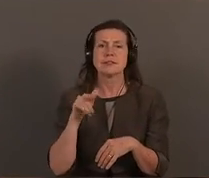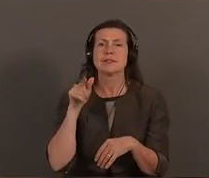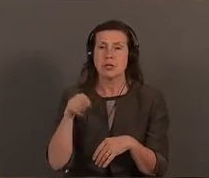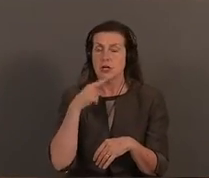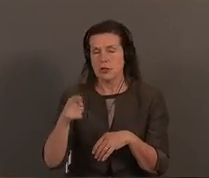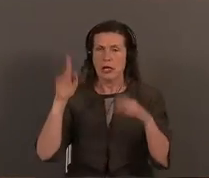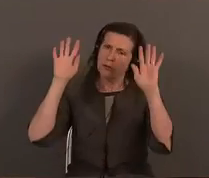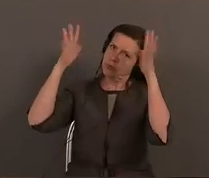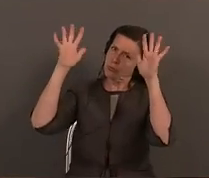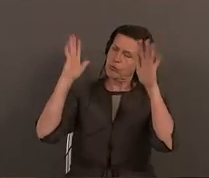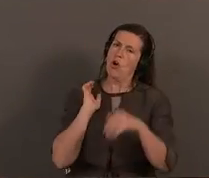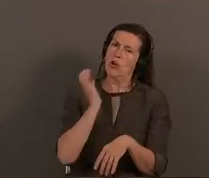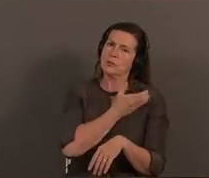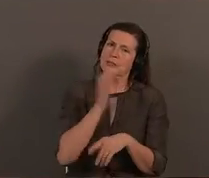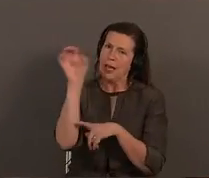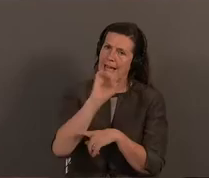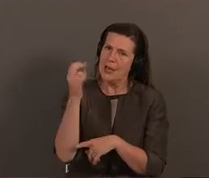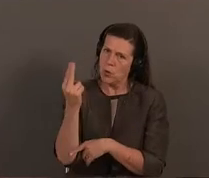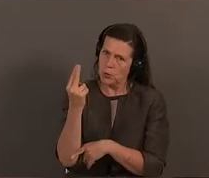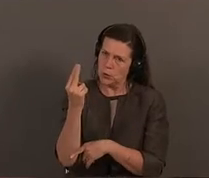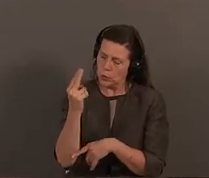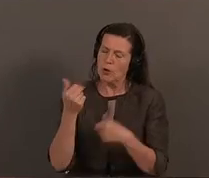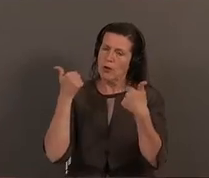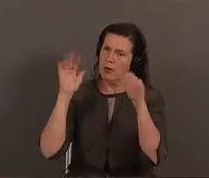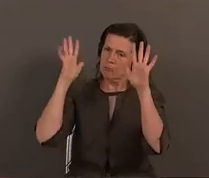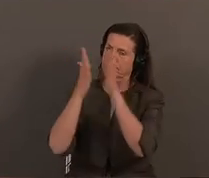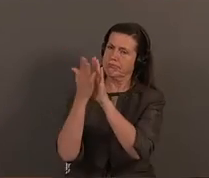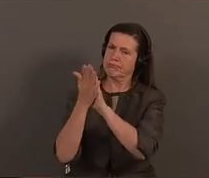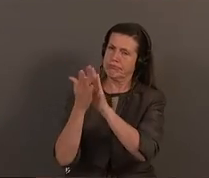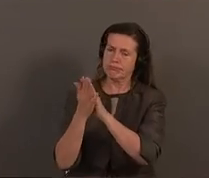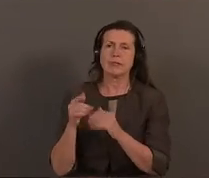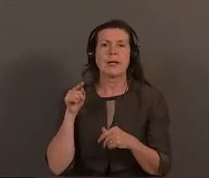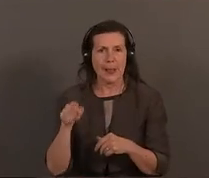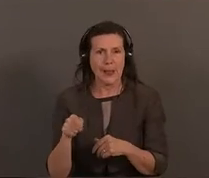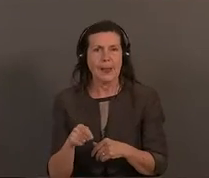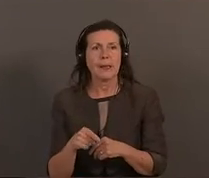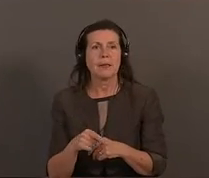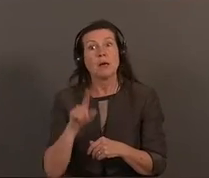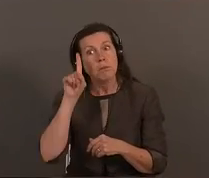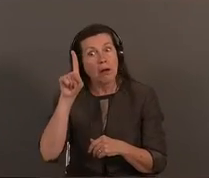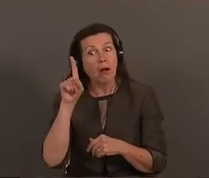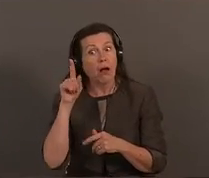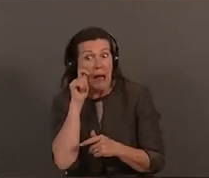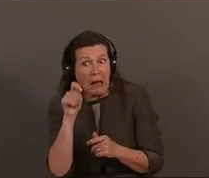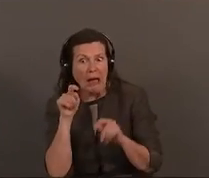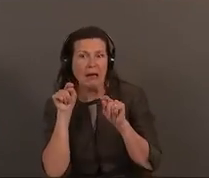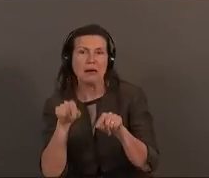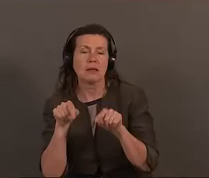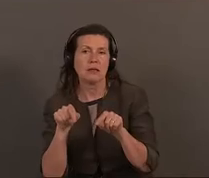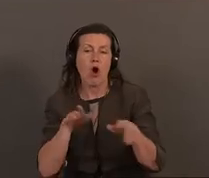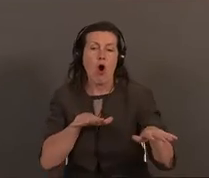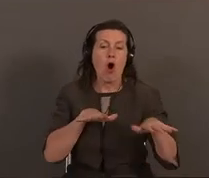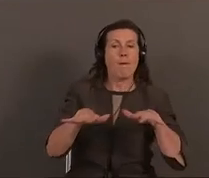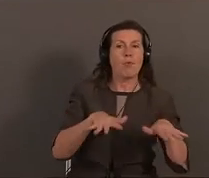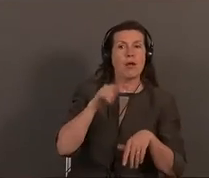Commission, because it's good to take care of consumers, but let's also think of operators. And I